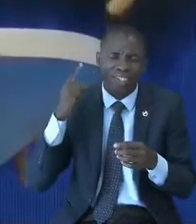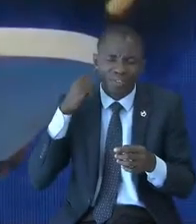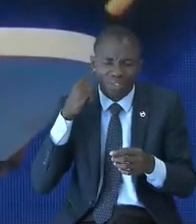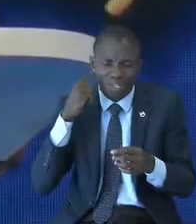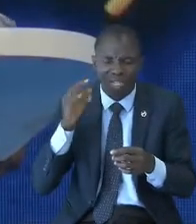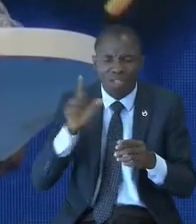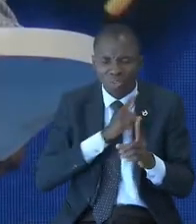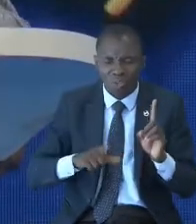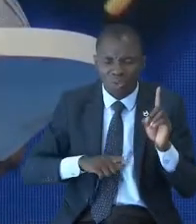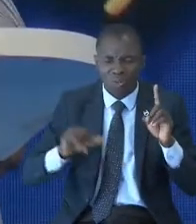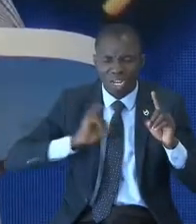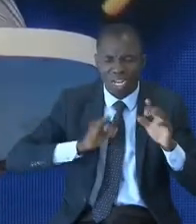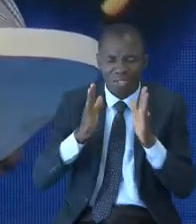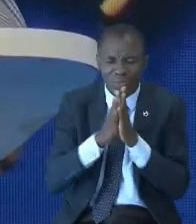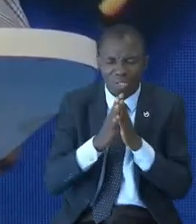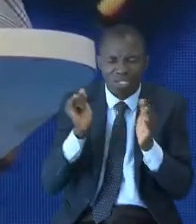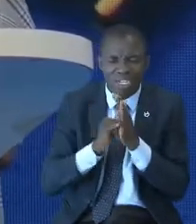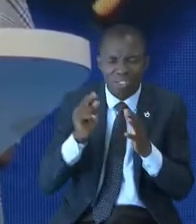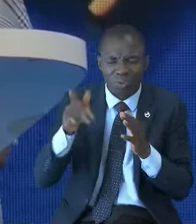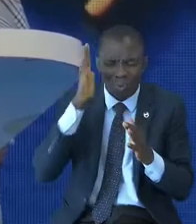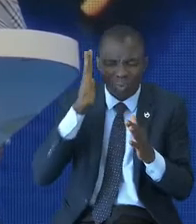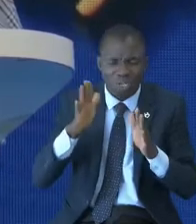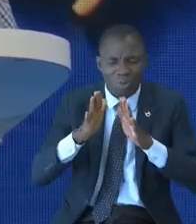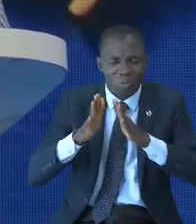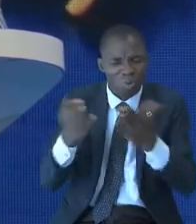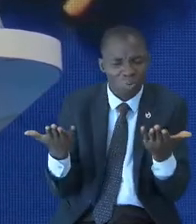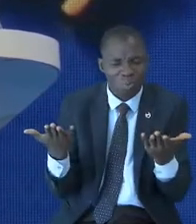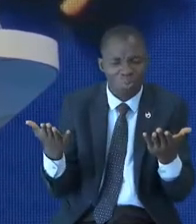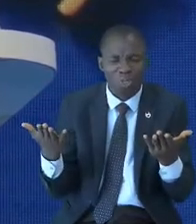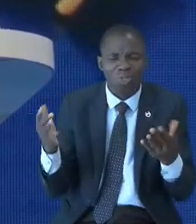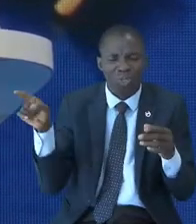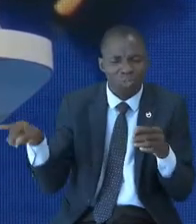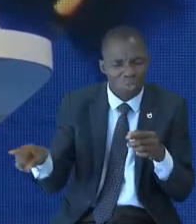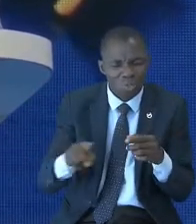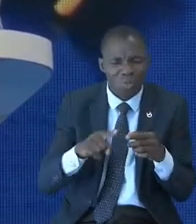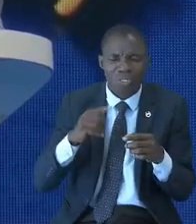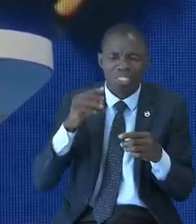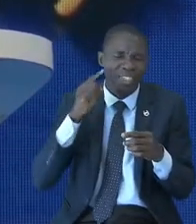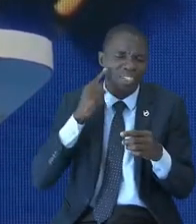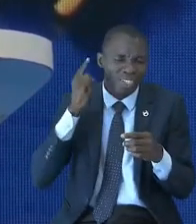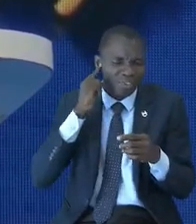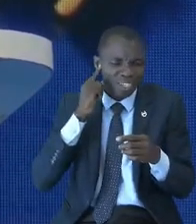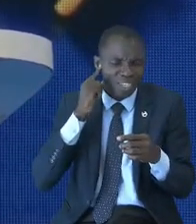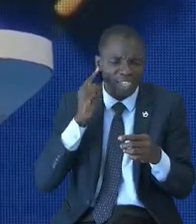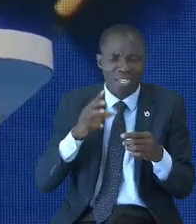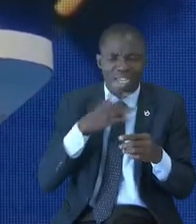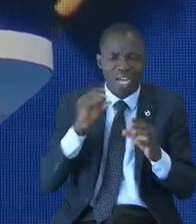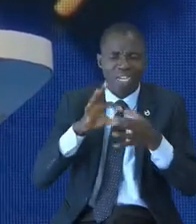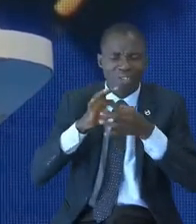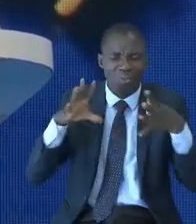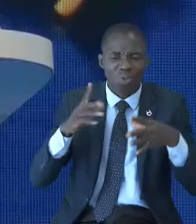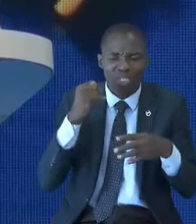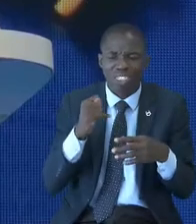pray that you open those deaf ears. Amen. Loose the